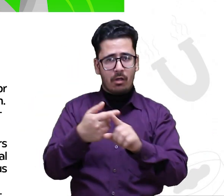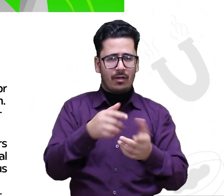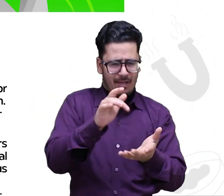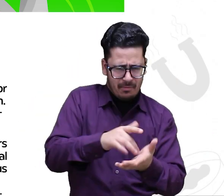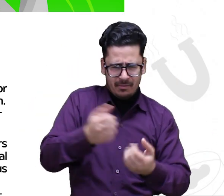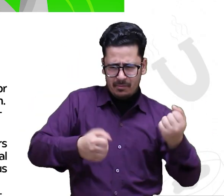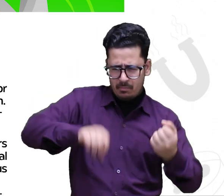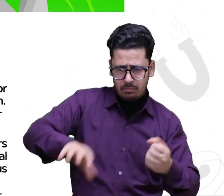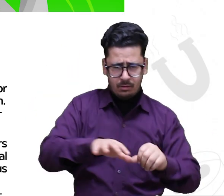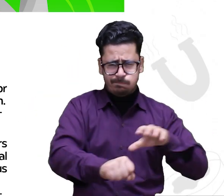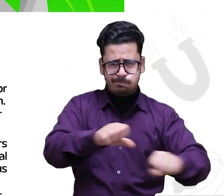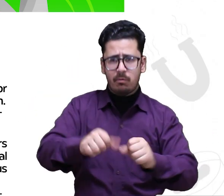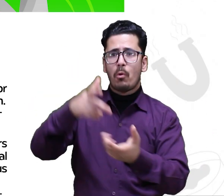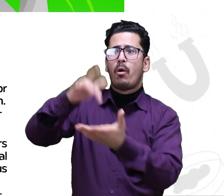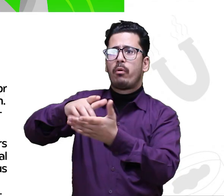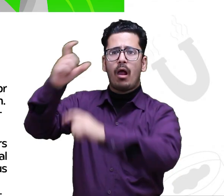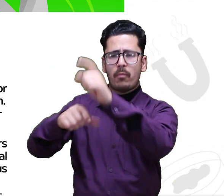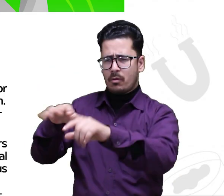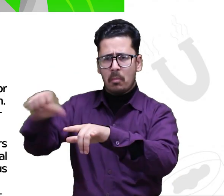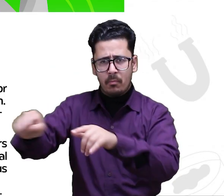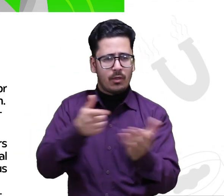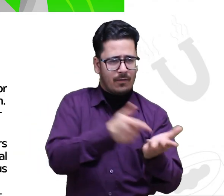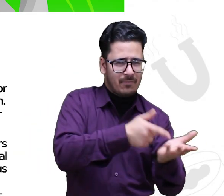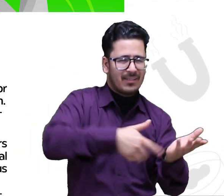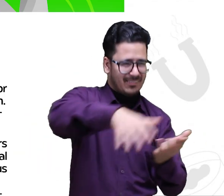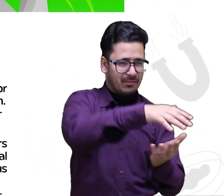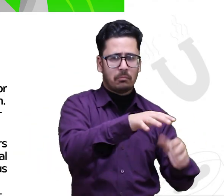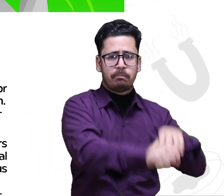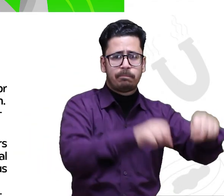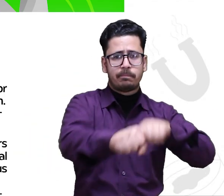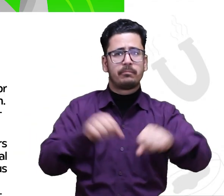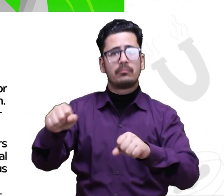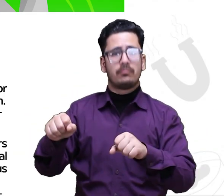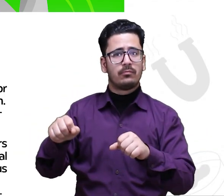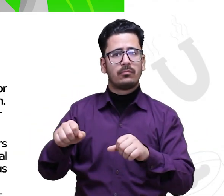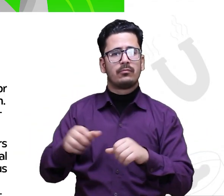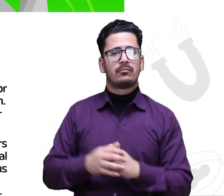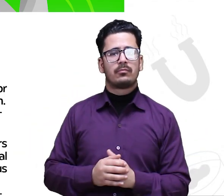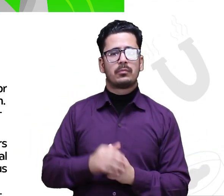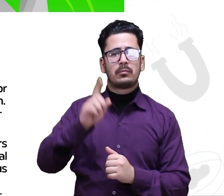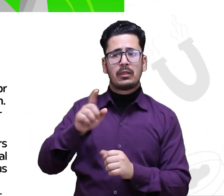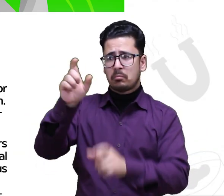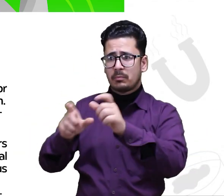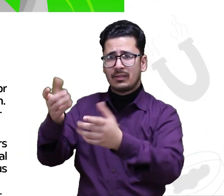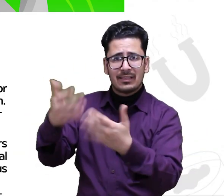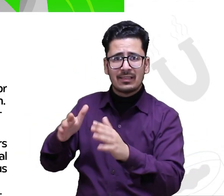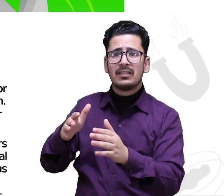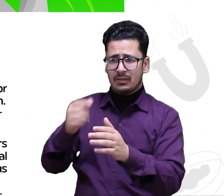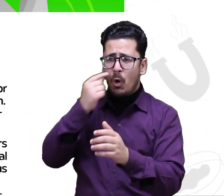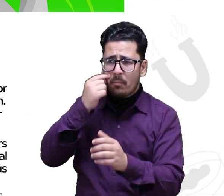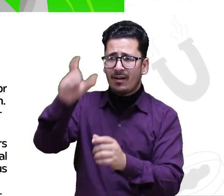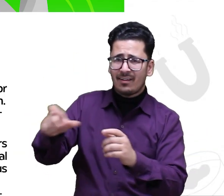This helps researchers understand air pollution levels more accurately.